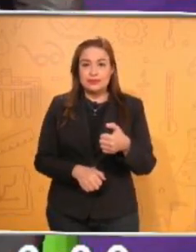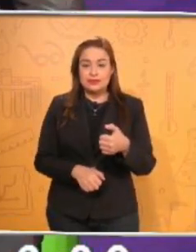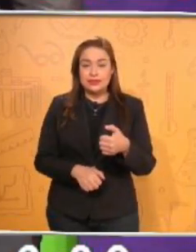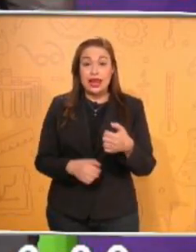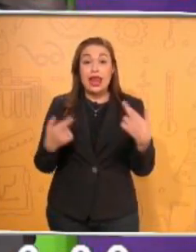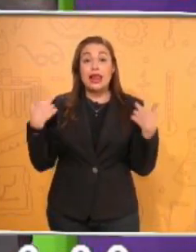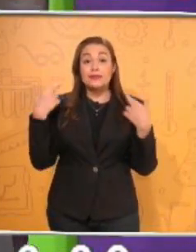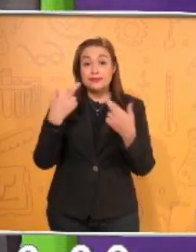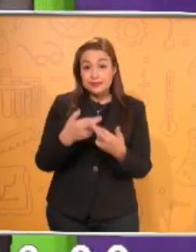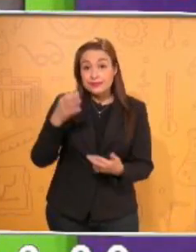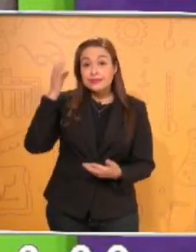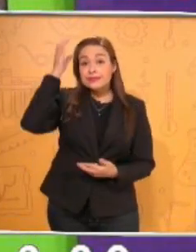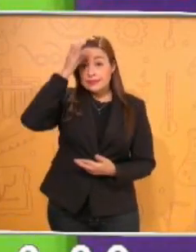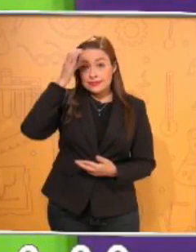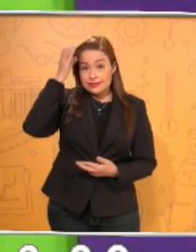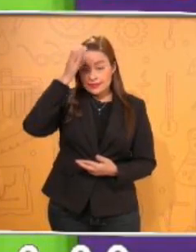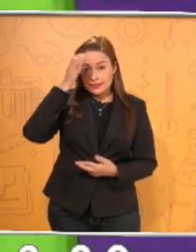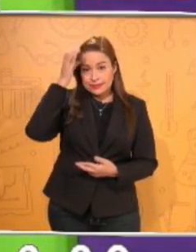teacher